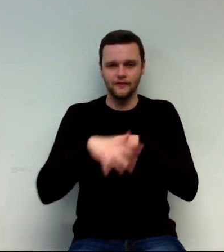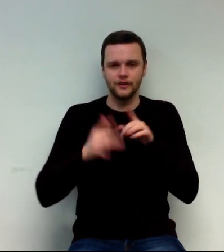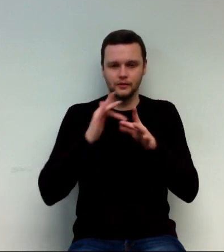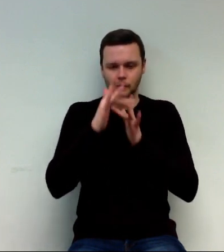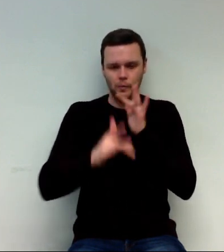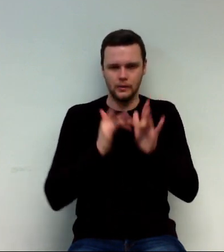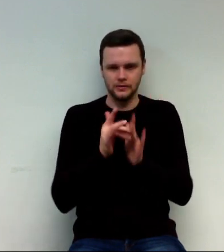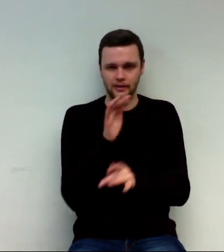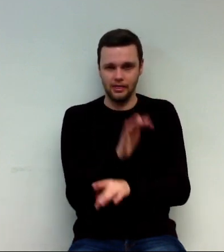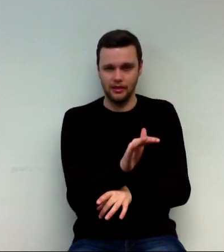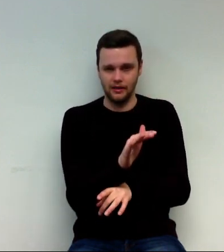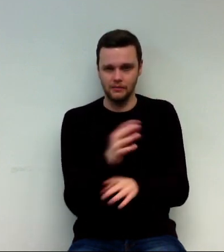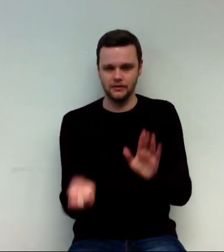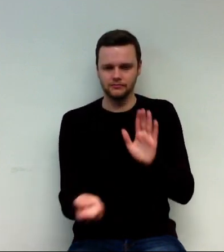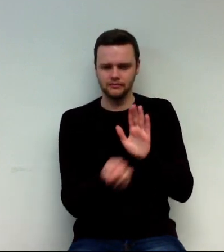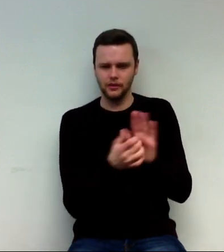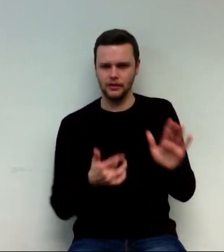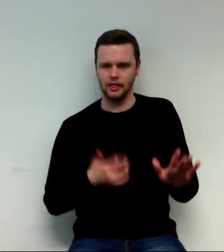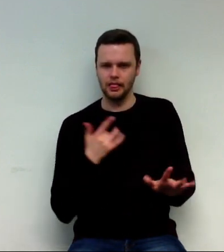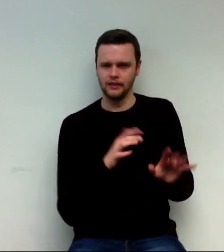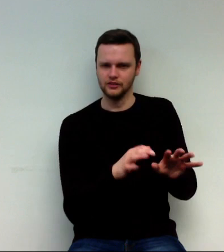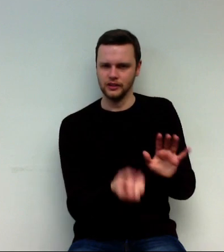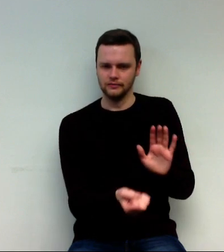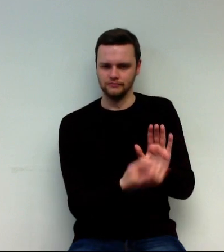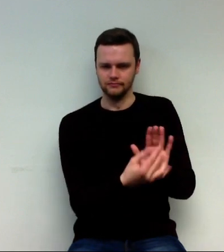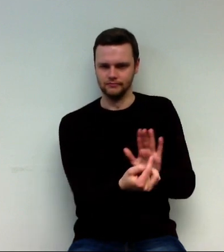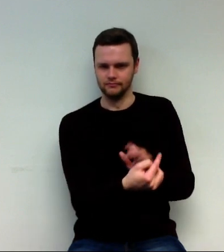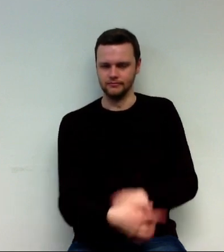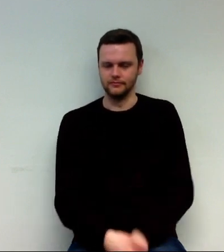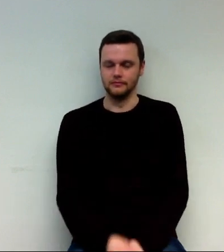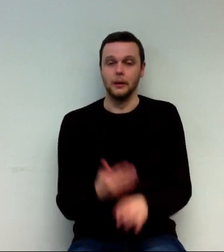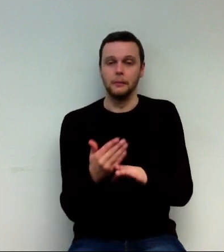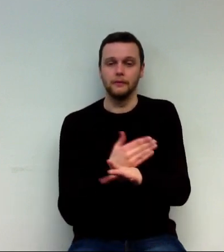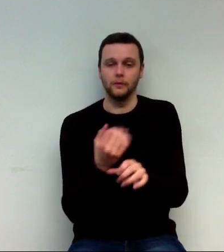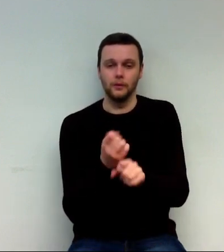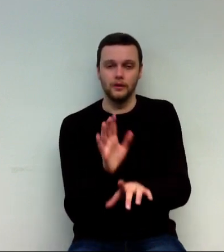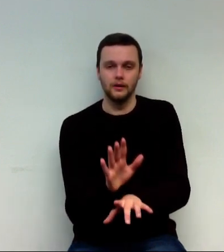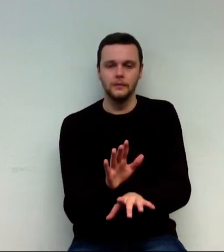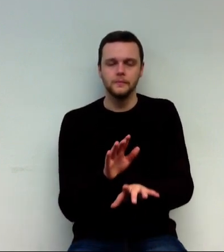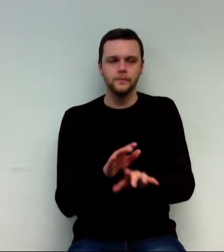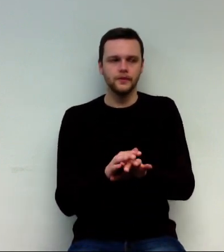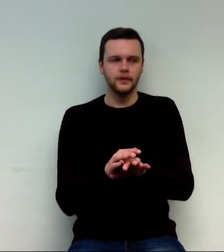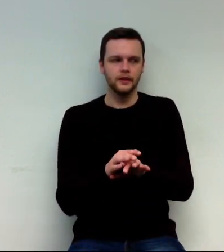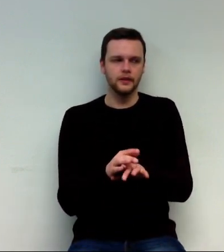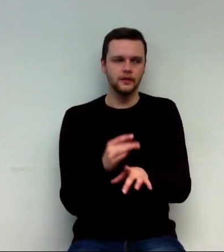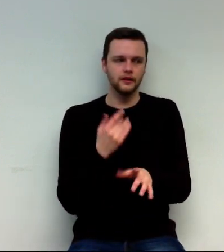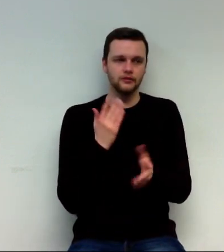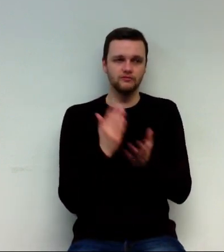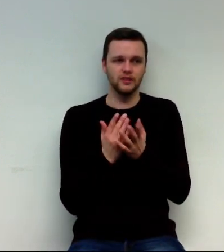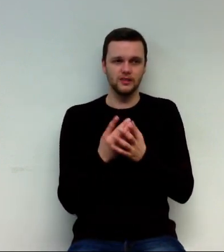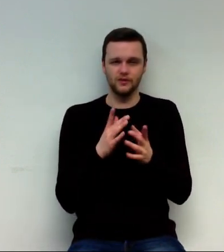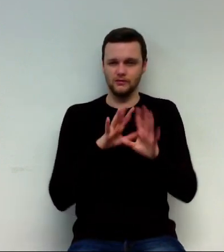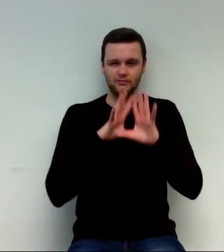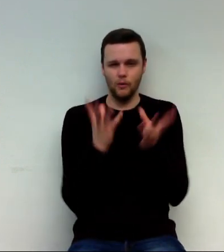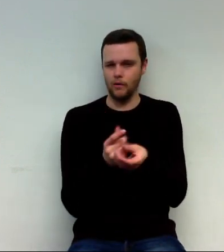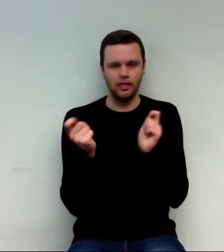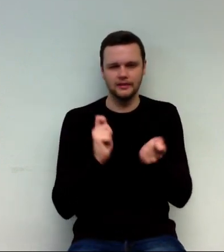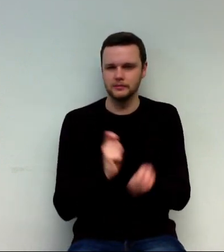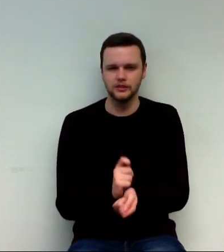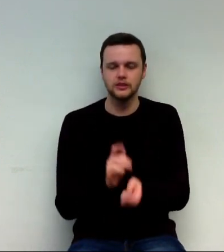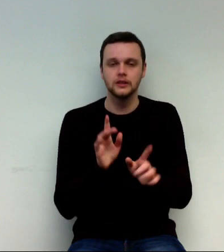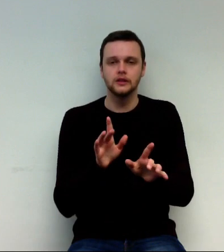the live chat. I am, yes. And just before I do that, this kind of applies for all the adaptations, but